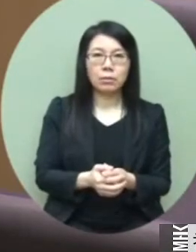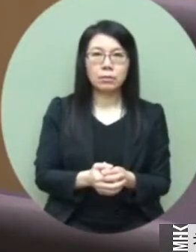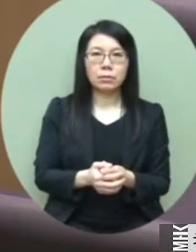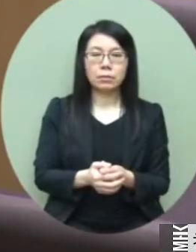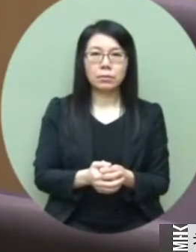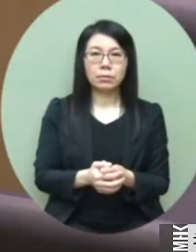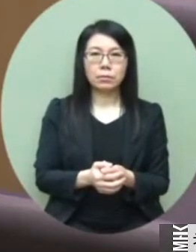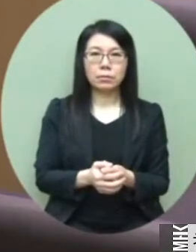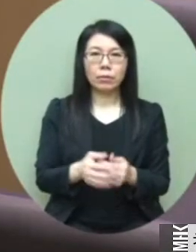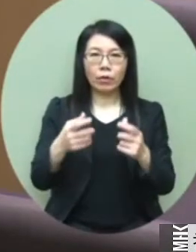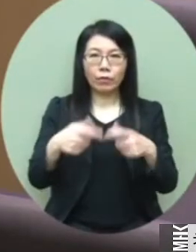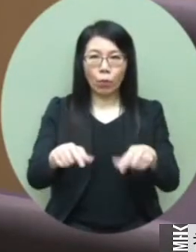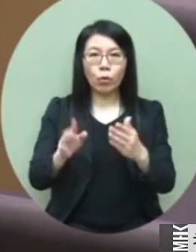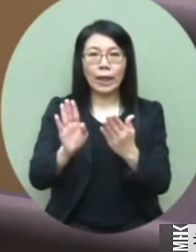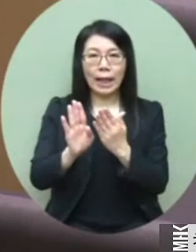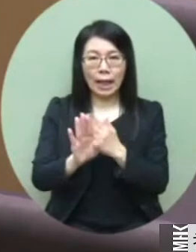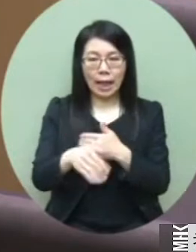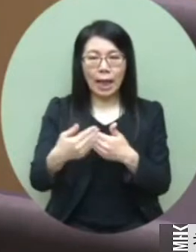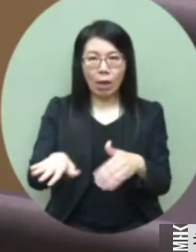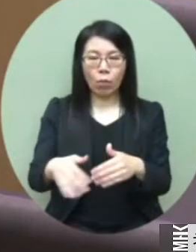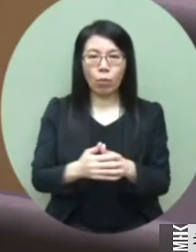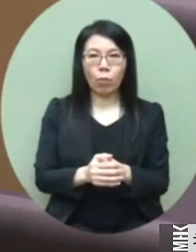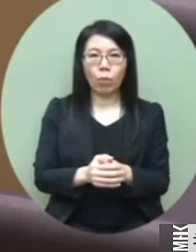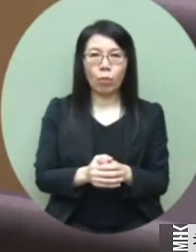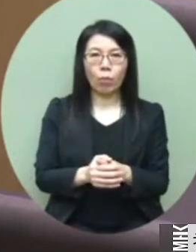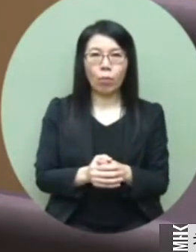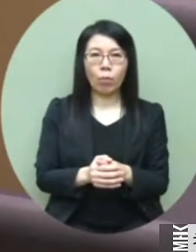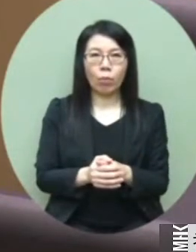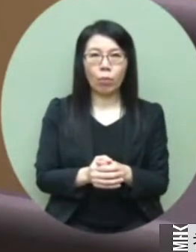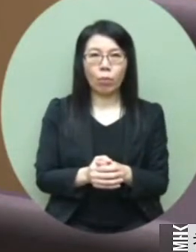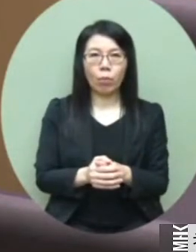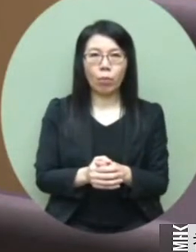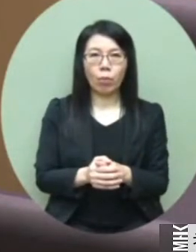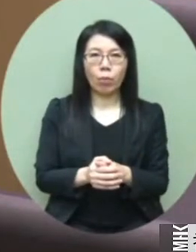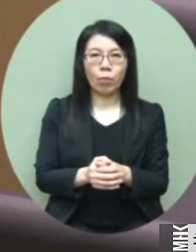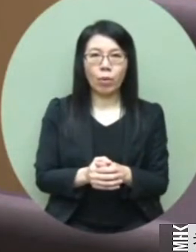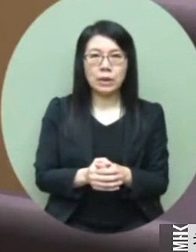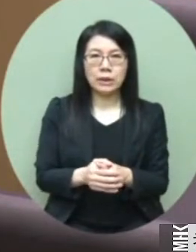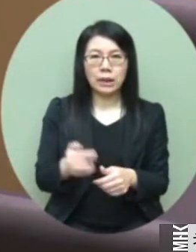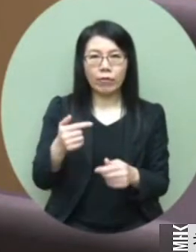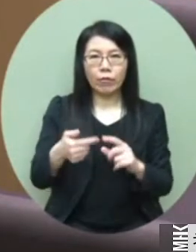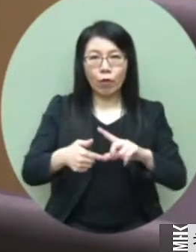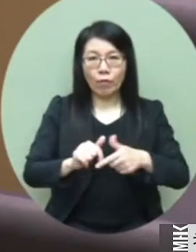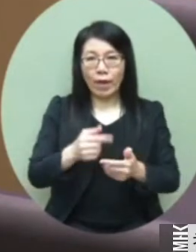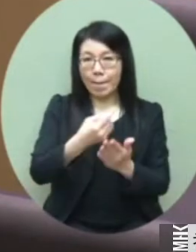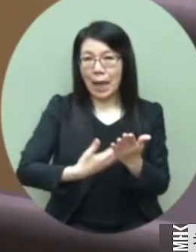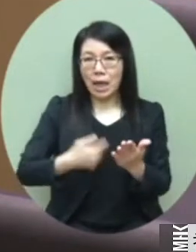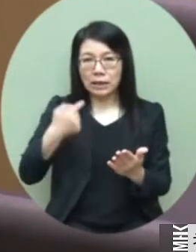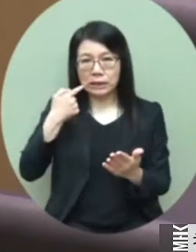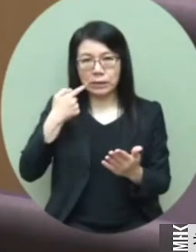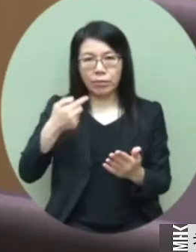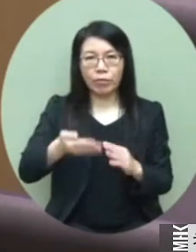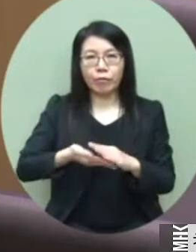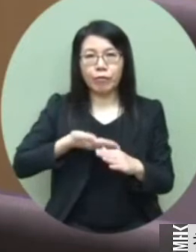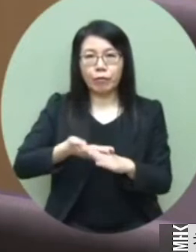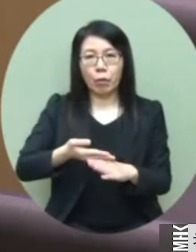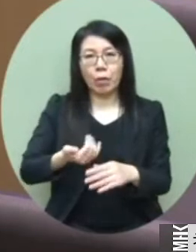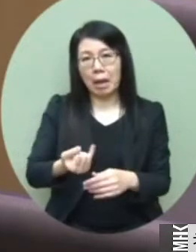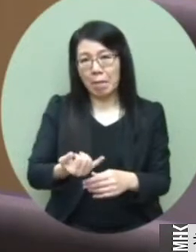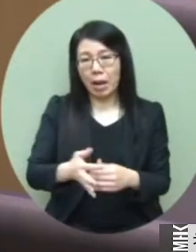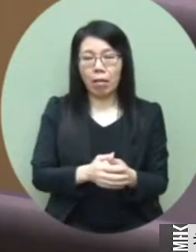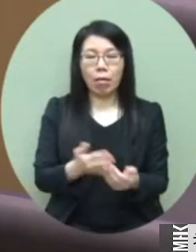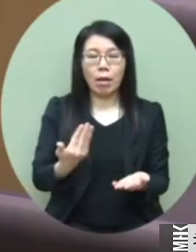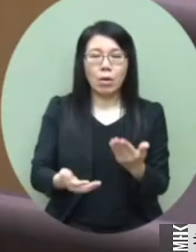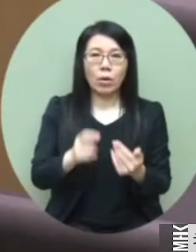before April 21st? And the second question is, will there be any circuit breaker system for the relaxation once